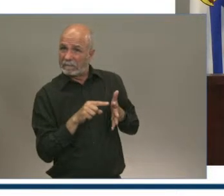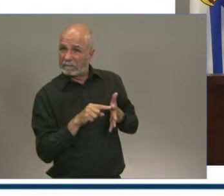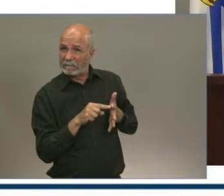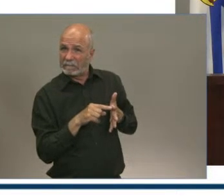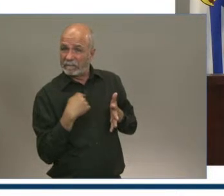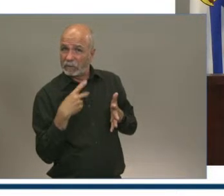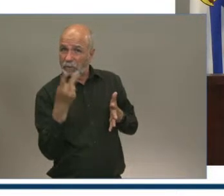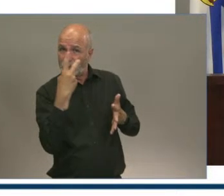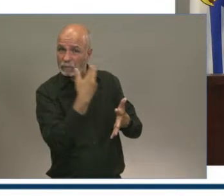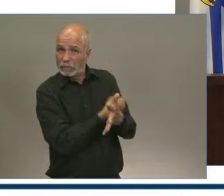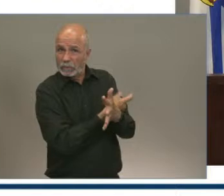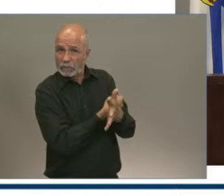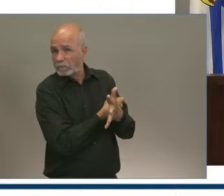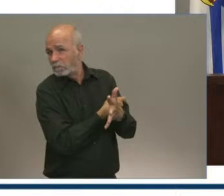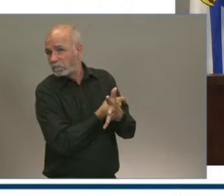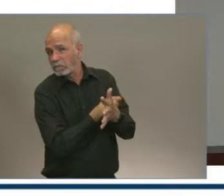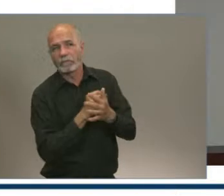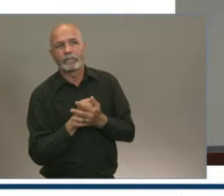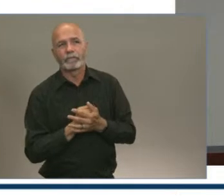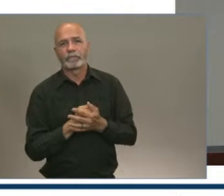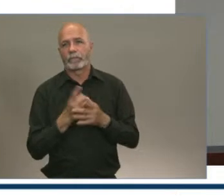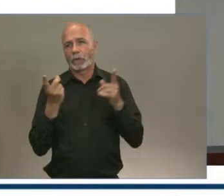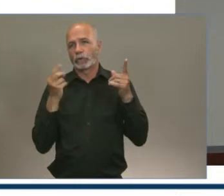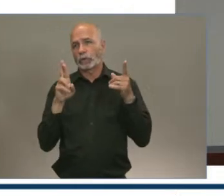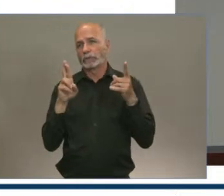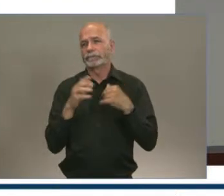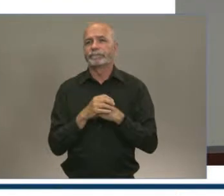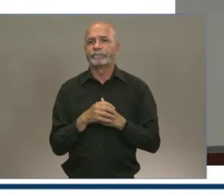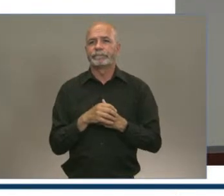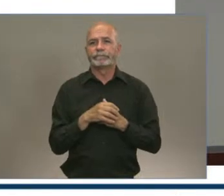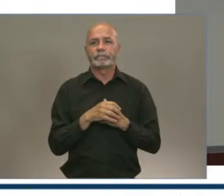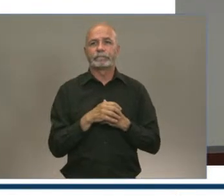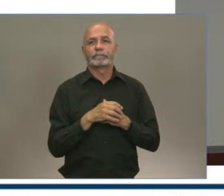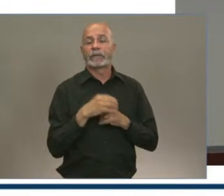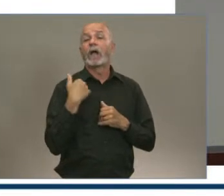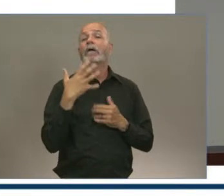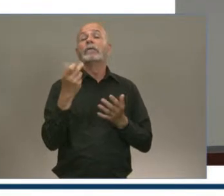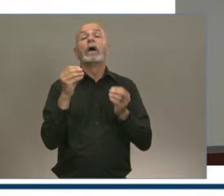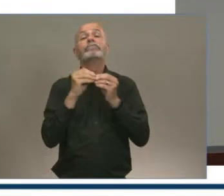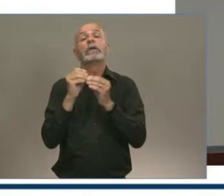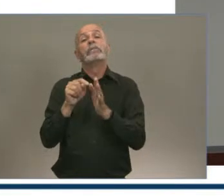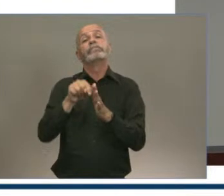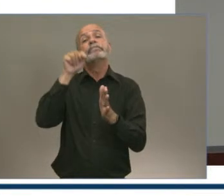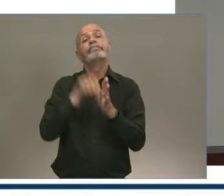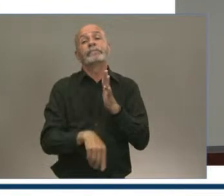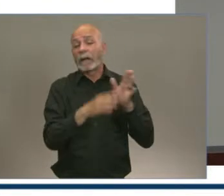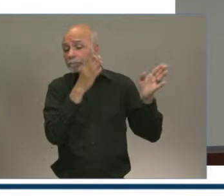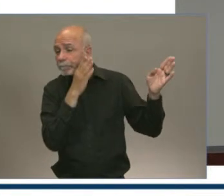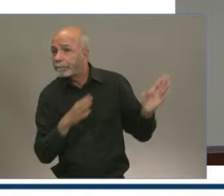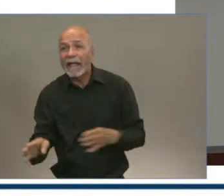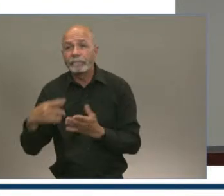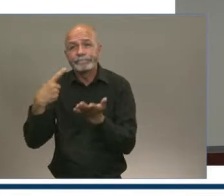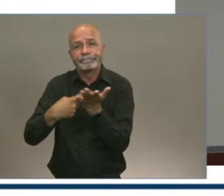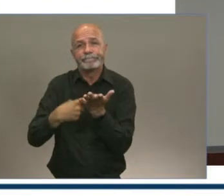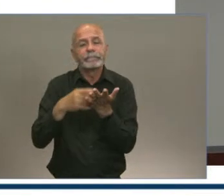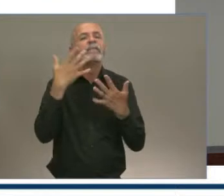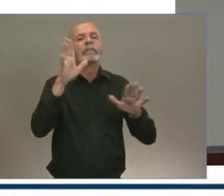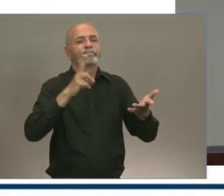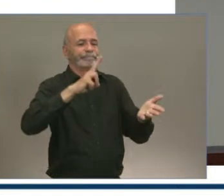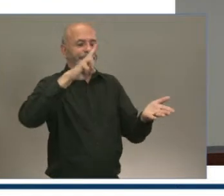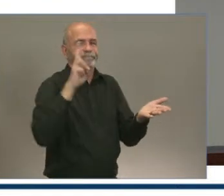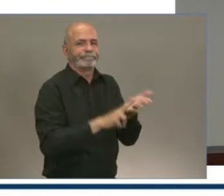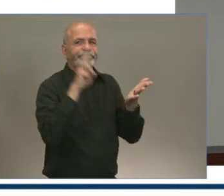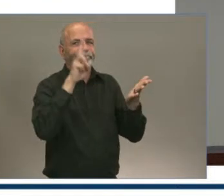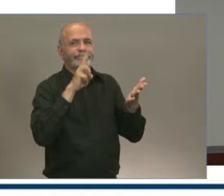vaccinated? Yeah, I just signed off yesterday on a more detailed plan for the continuing care sector around how we can continue to